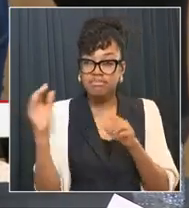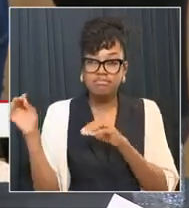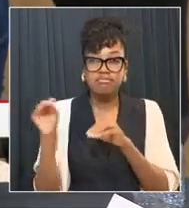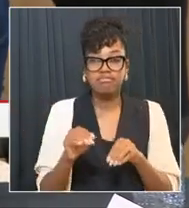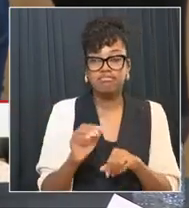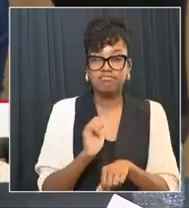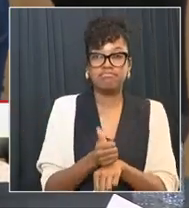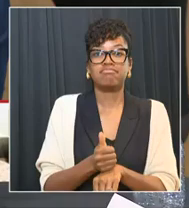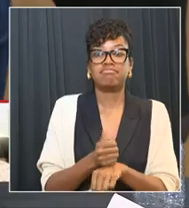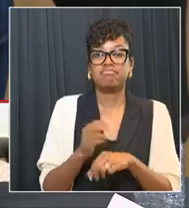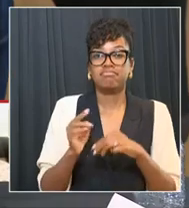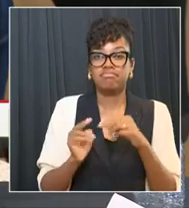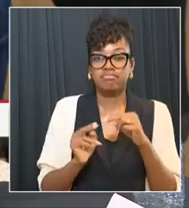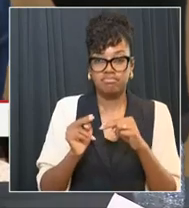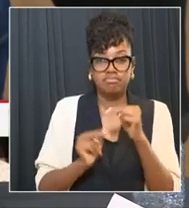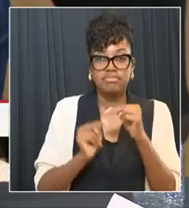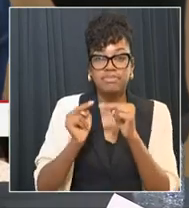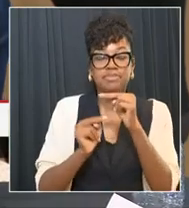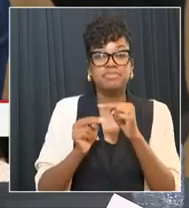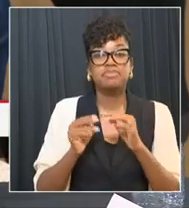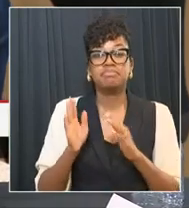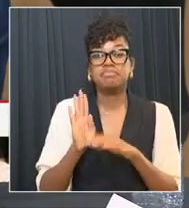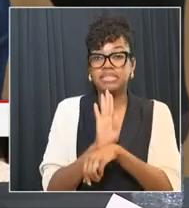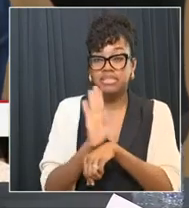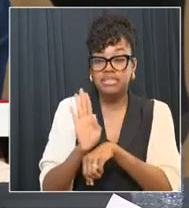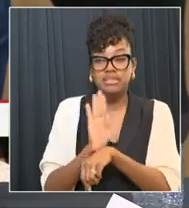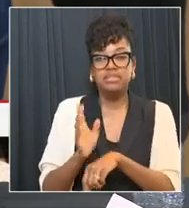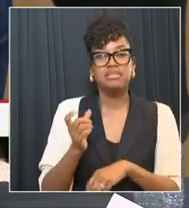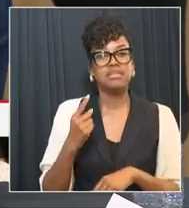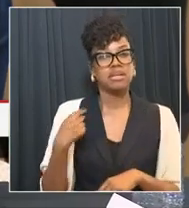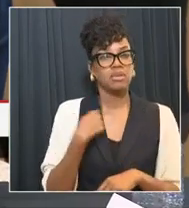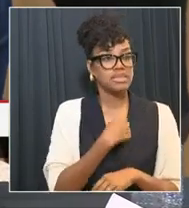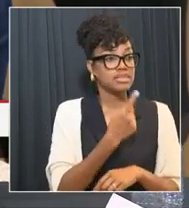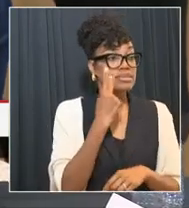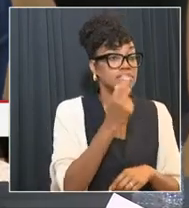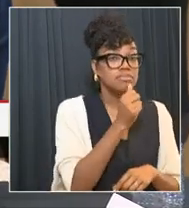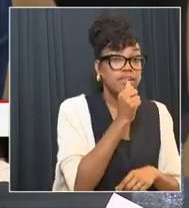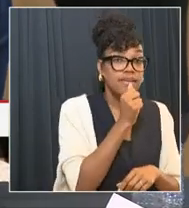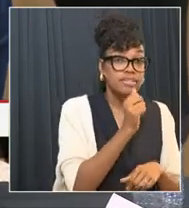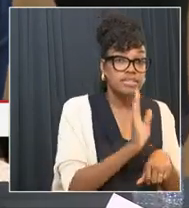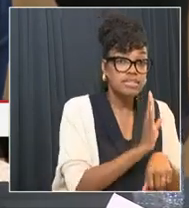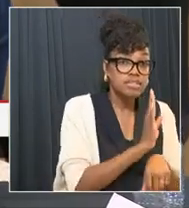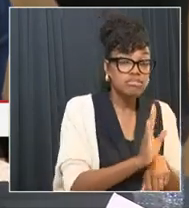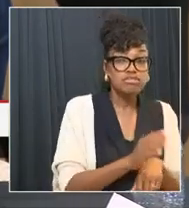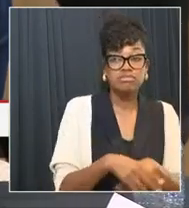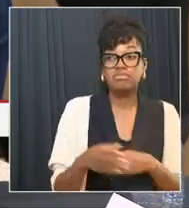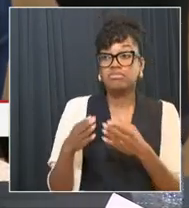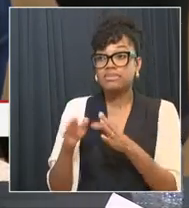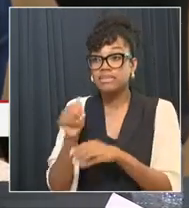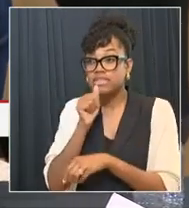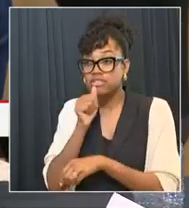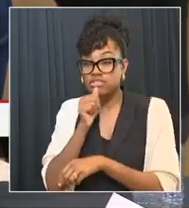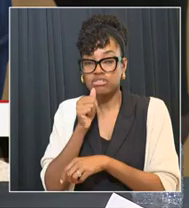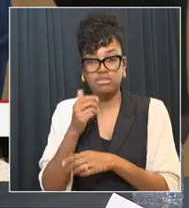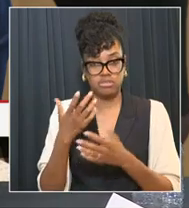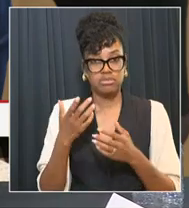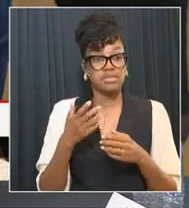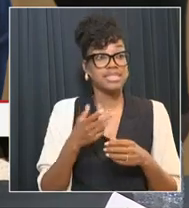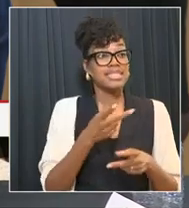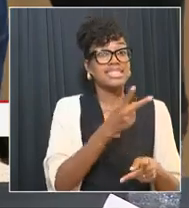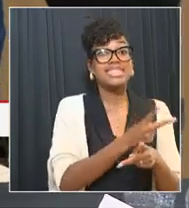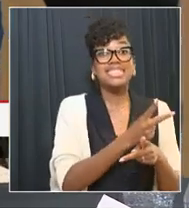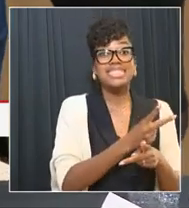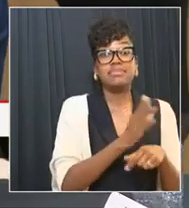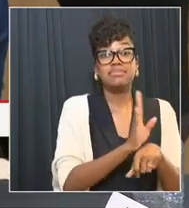of our economy now. And so we see opportunities to not only retain and grow businesses that are already